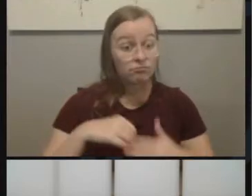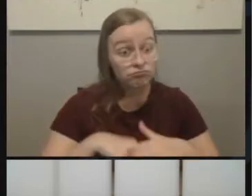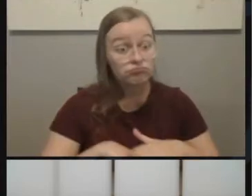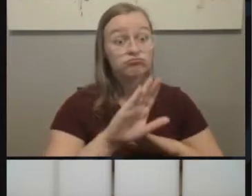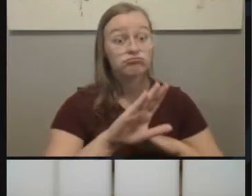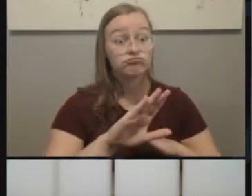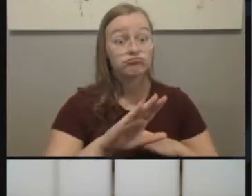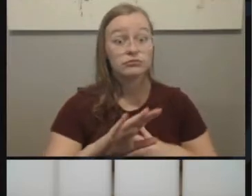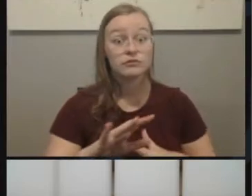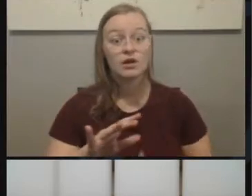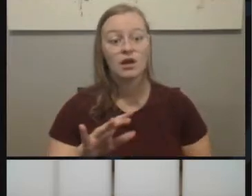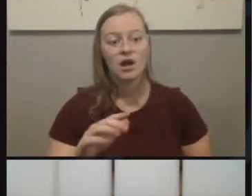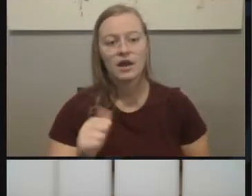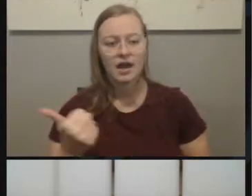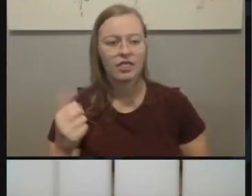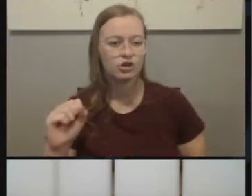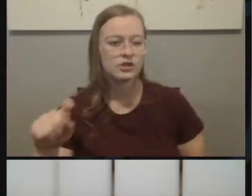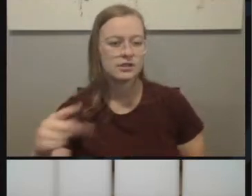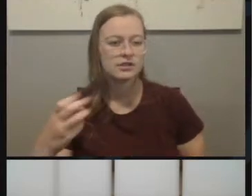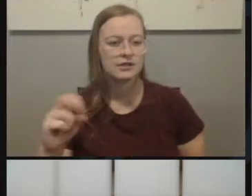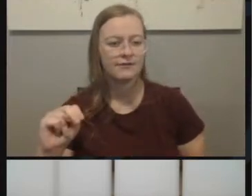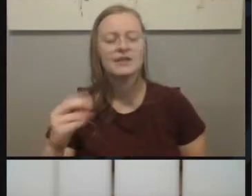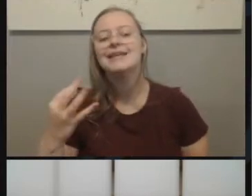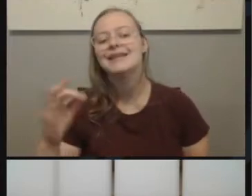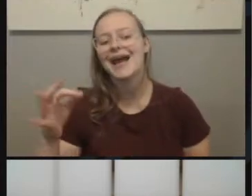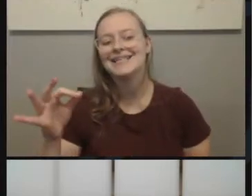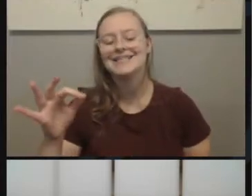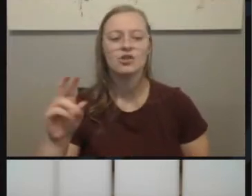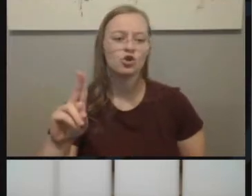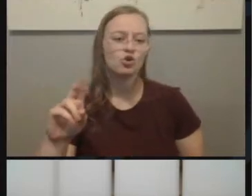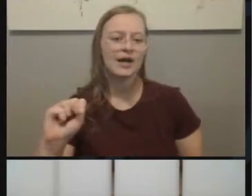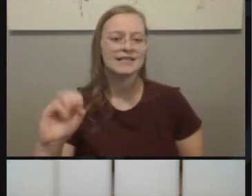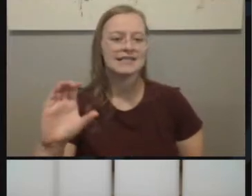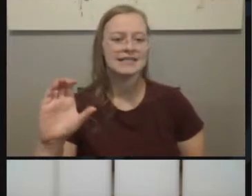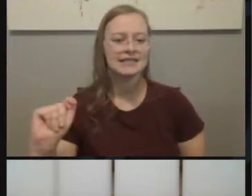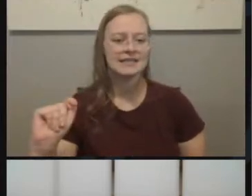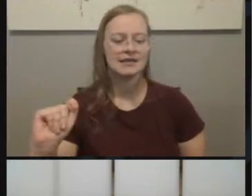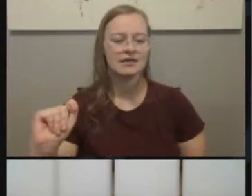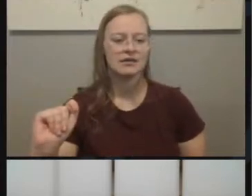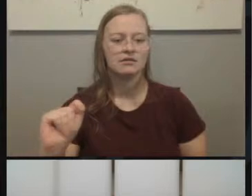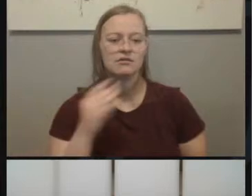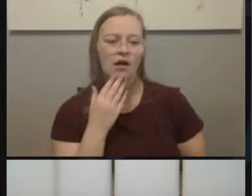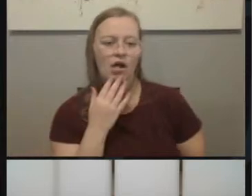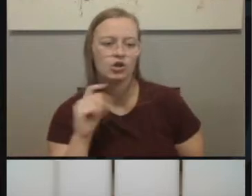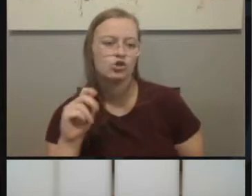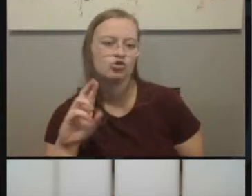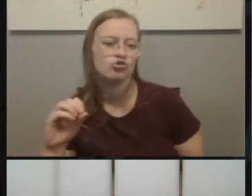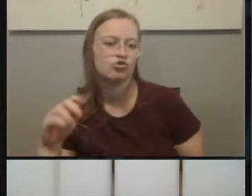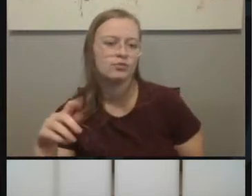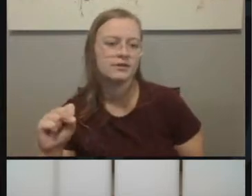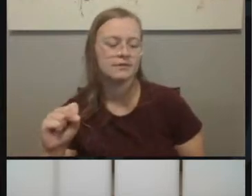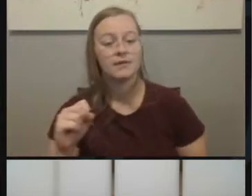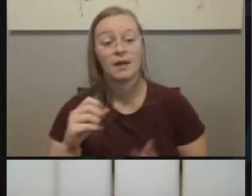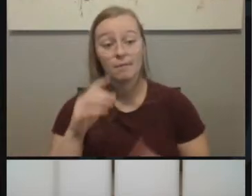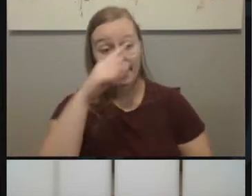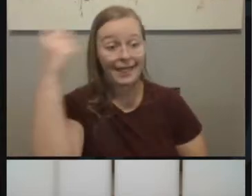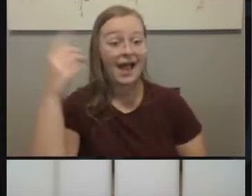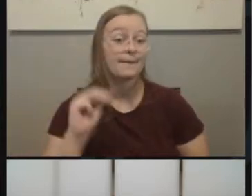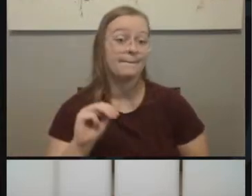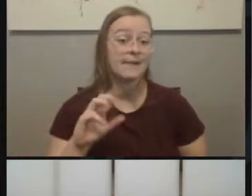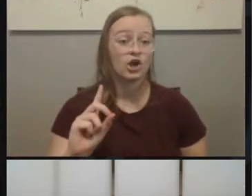another Stevens regiment was the 19th USCT, U.S. Colored Troops, a Black Maryland